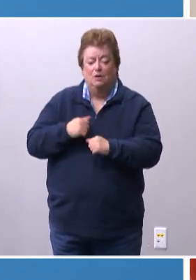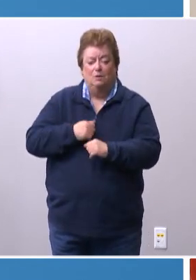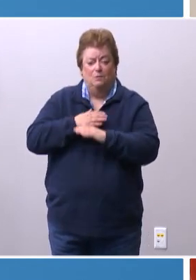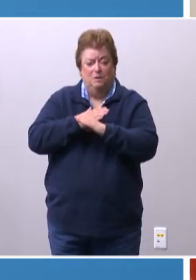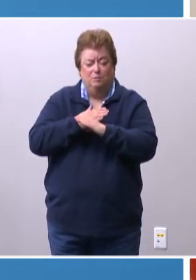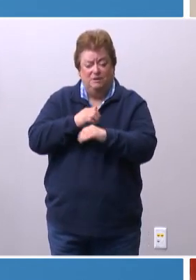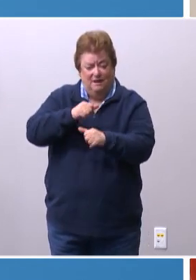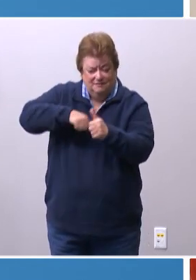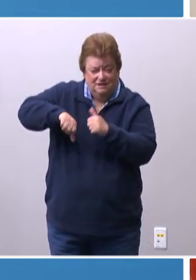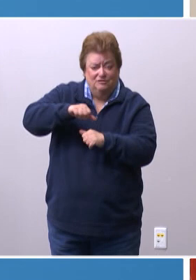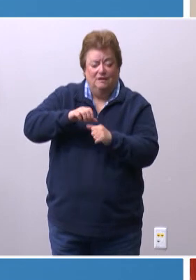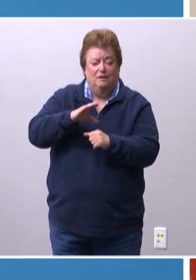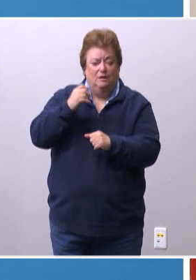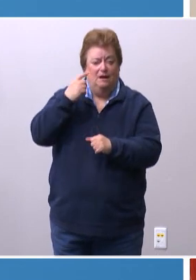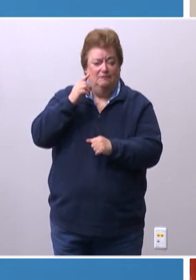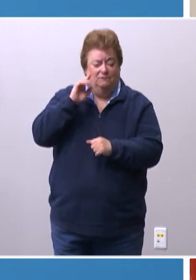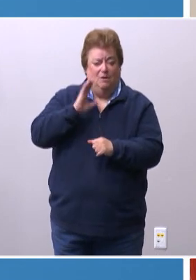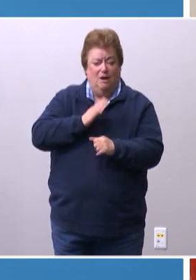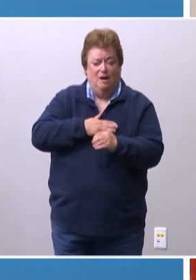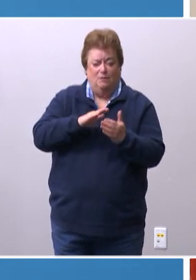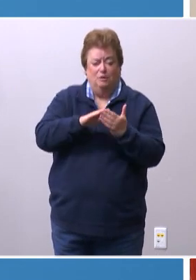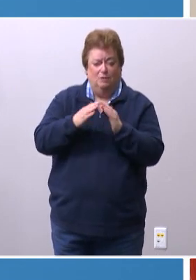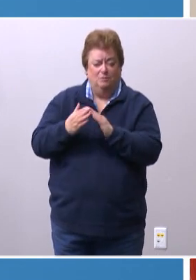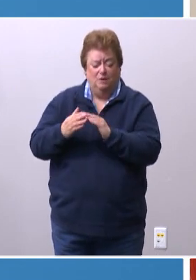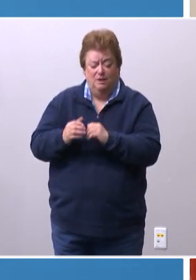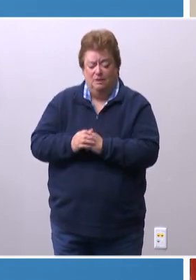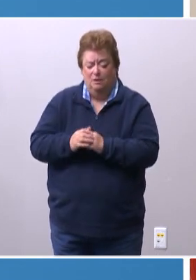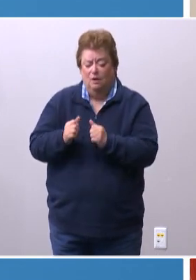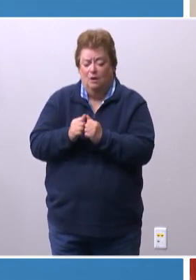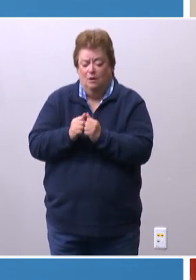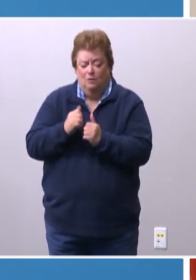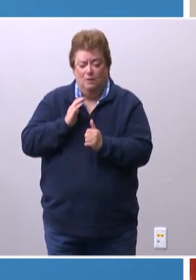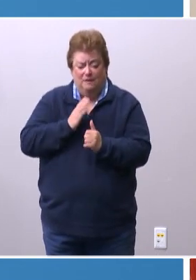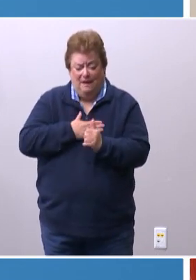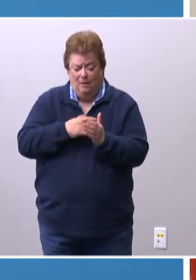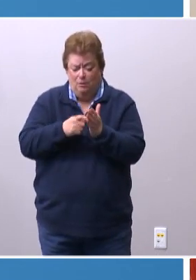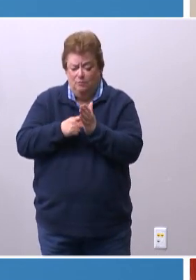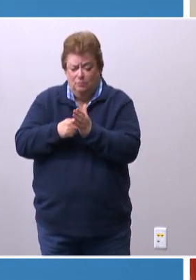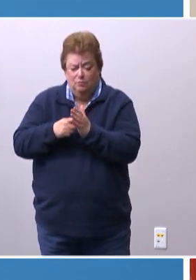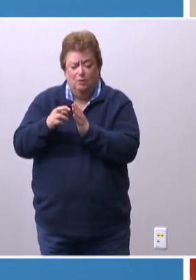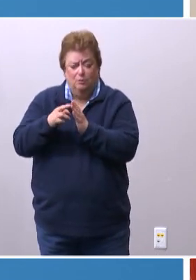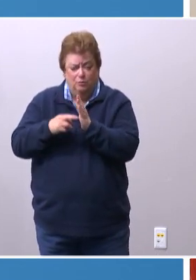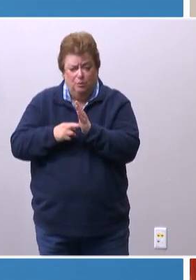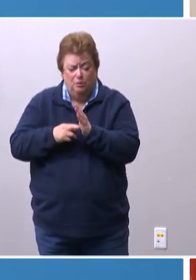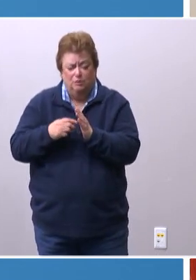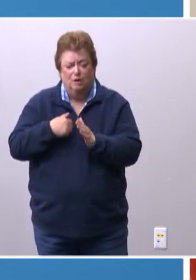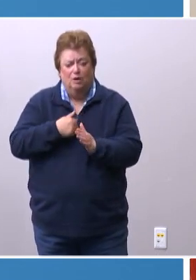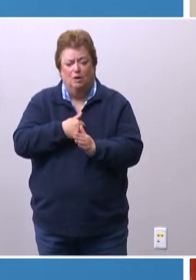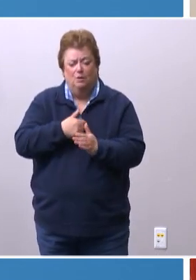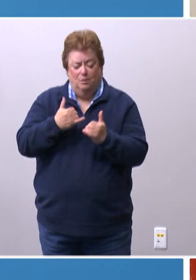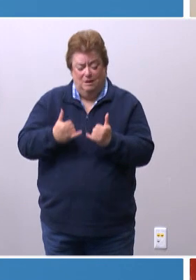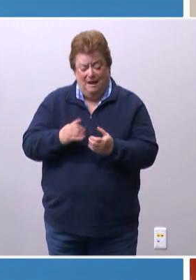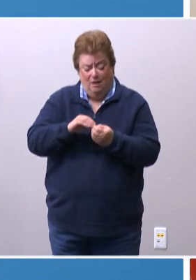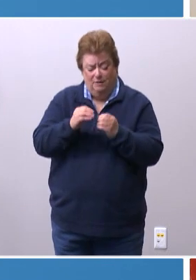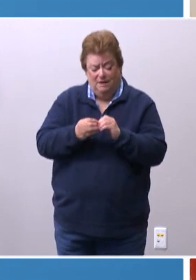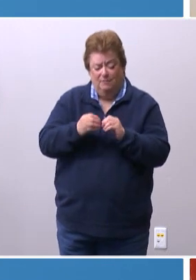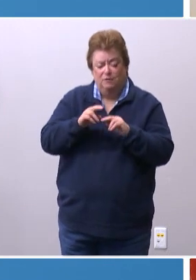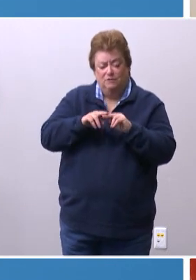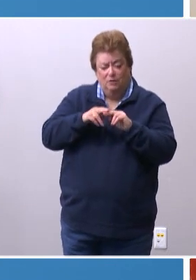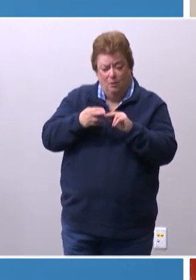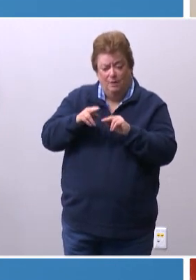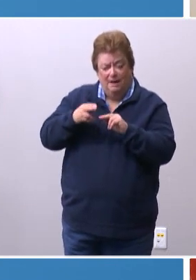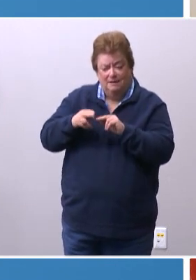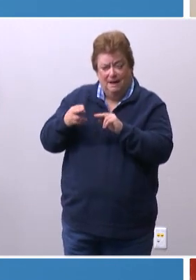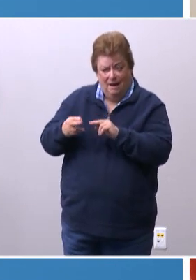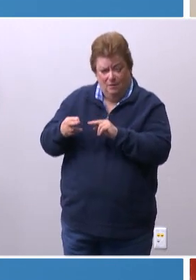other and our community. With our local measures and our collective efforts, we have brought our case counts down and freed up hospital